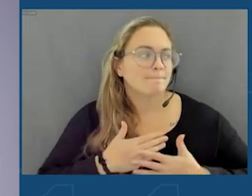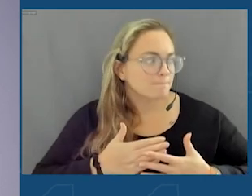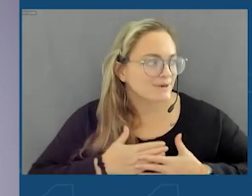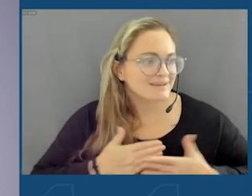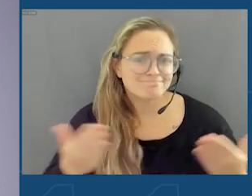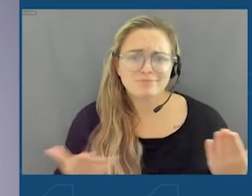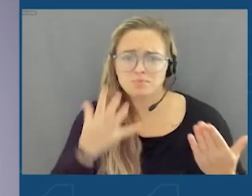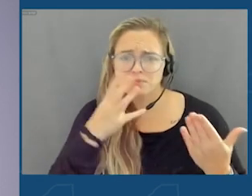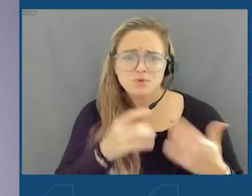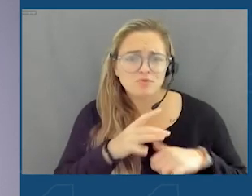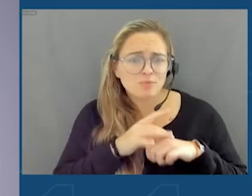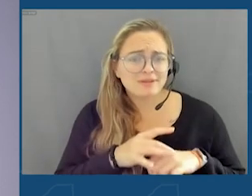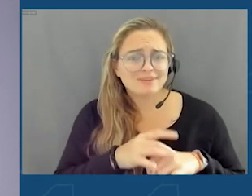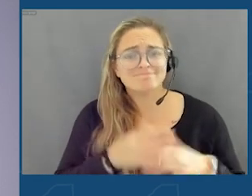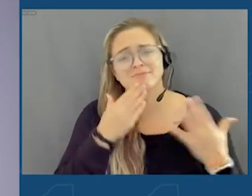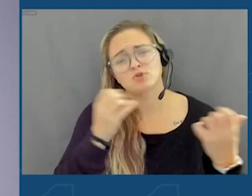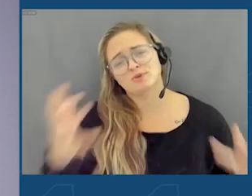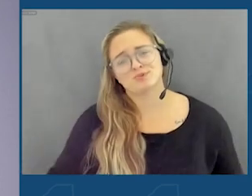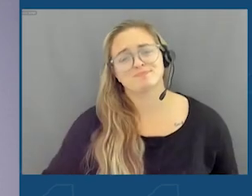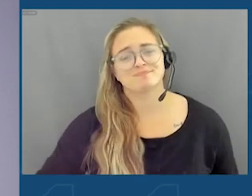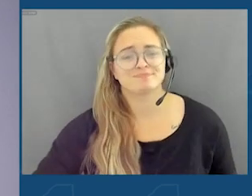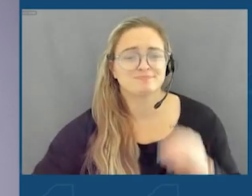beautiful planet. Thank you very much.